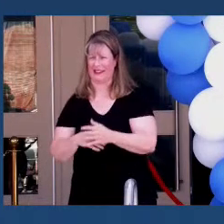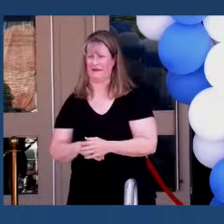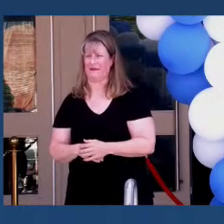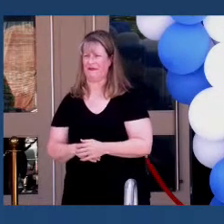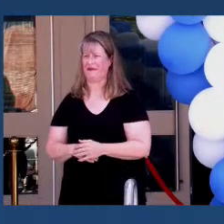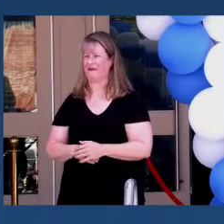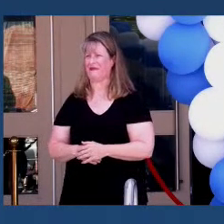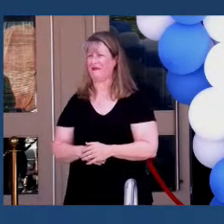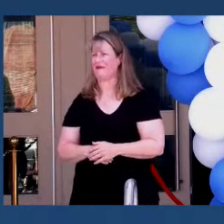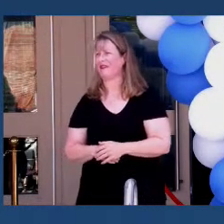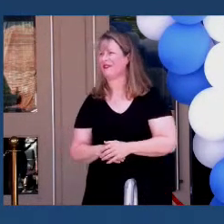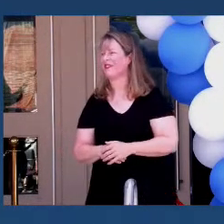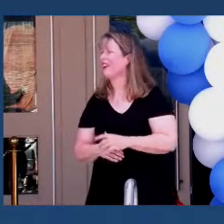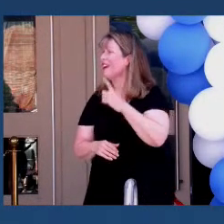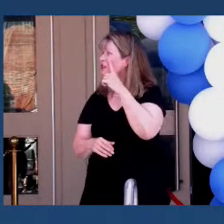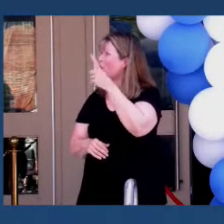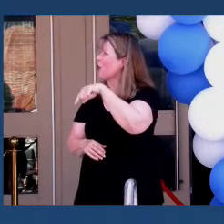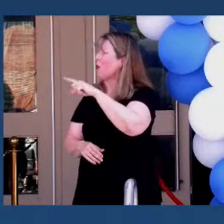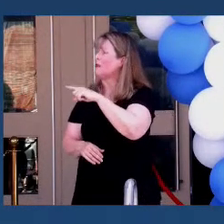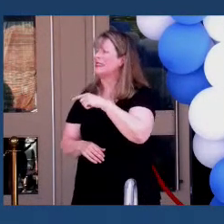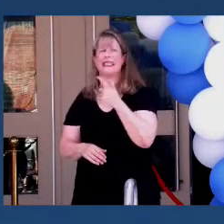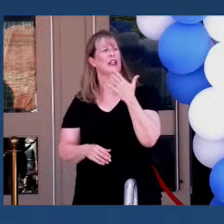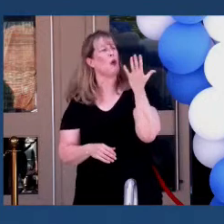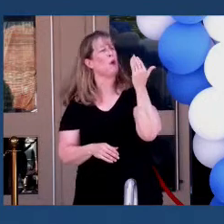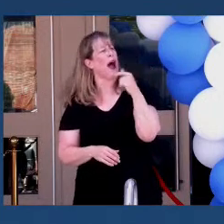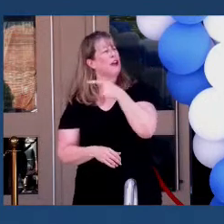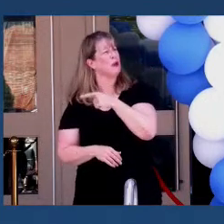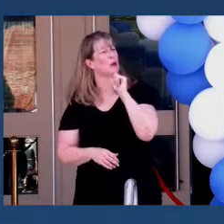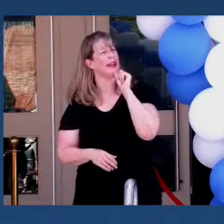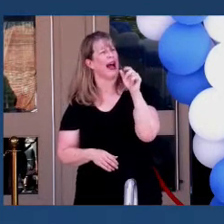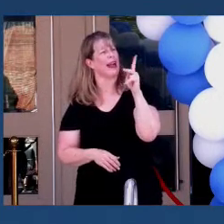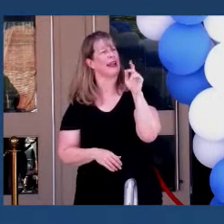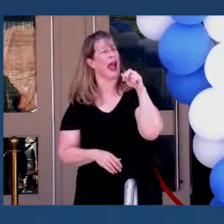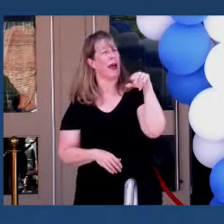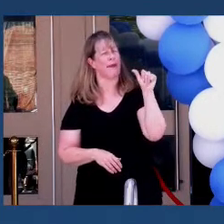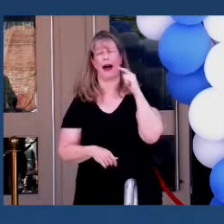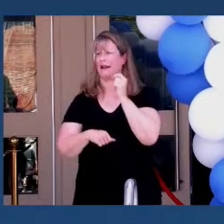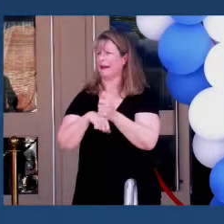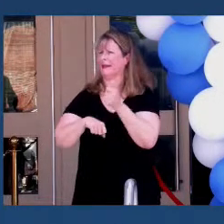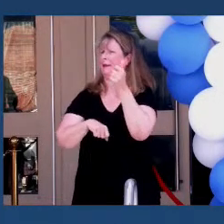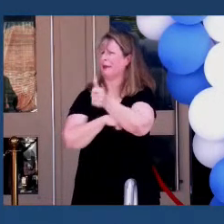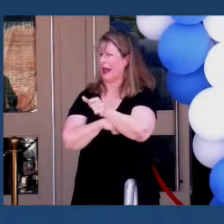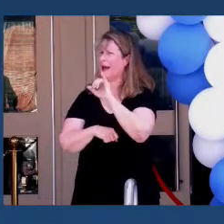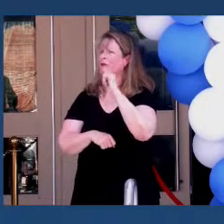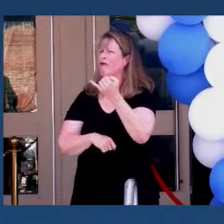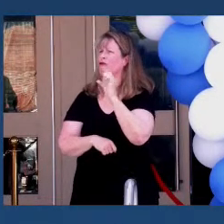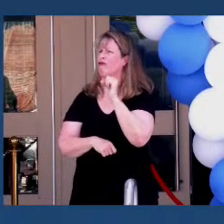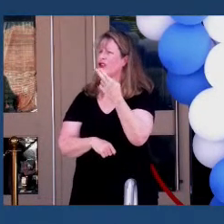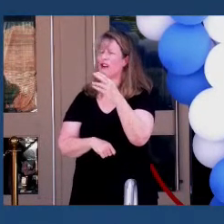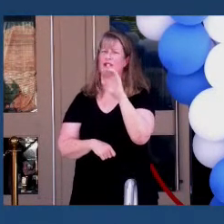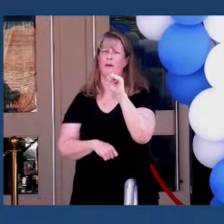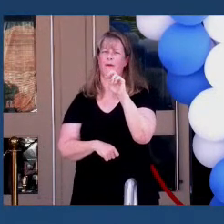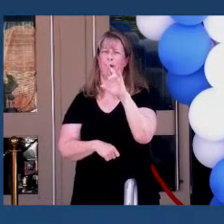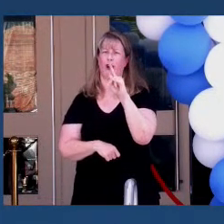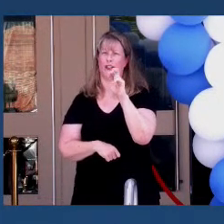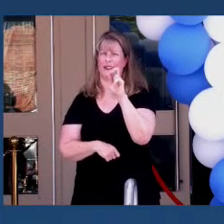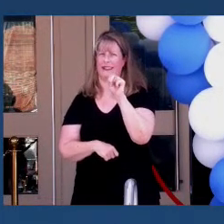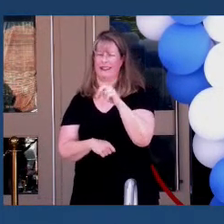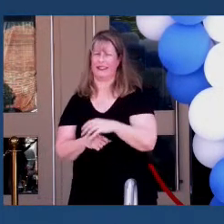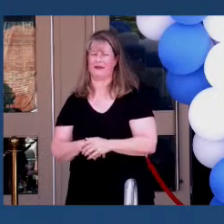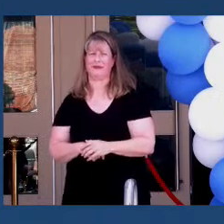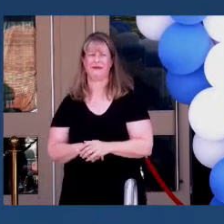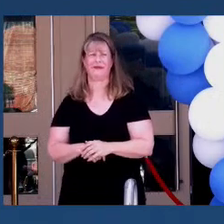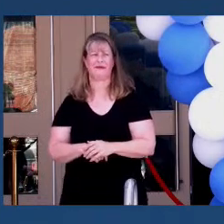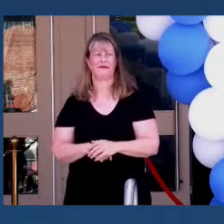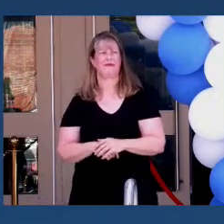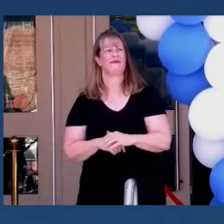So for those that say, well, Darius, why are you not a Kappa? Blame that on Josh Martin. There were so many